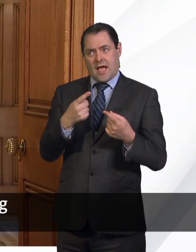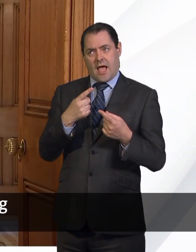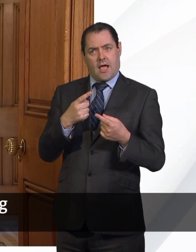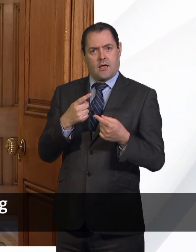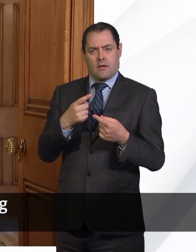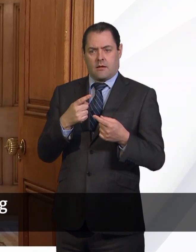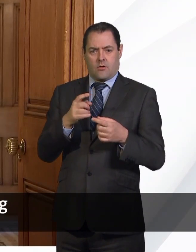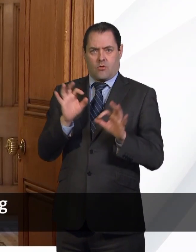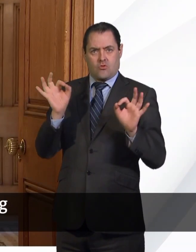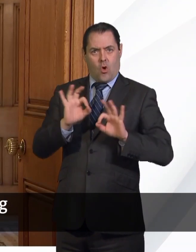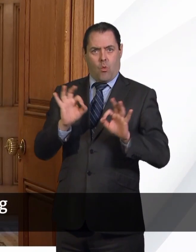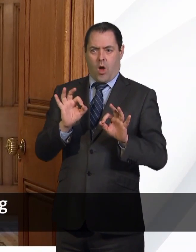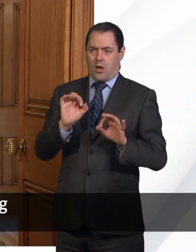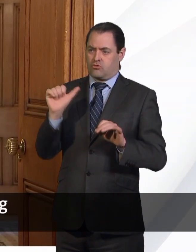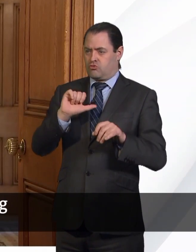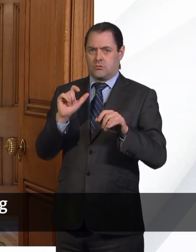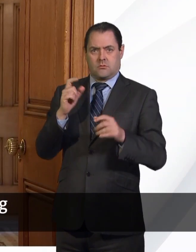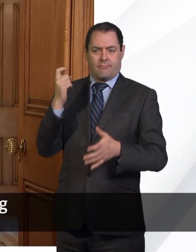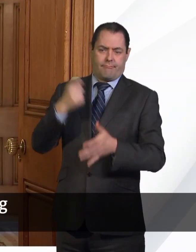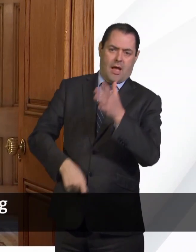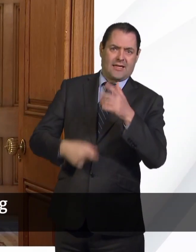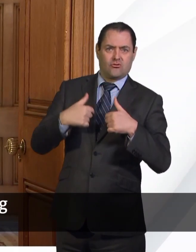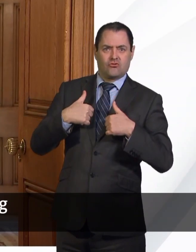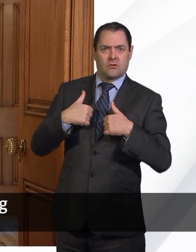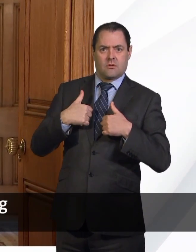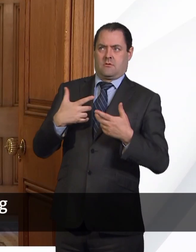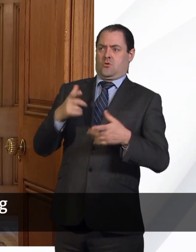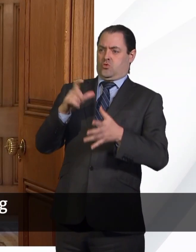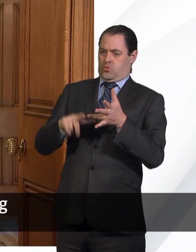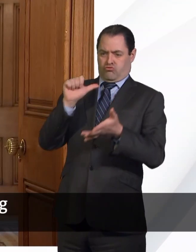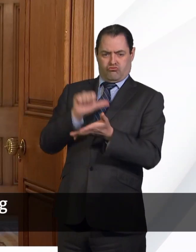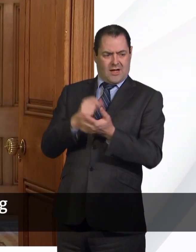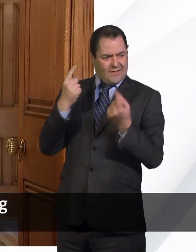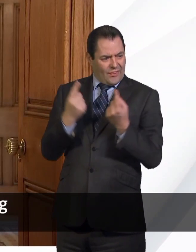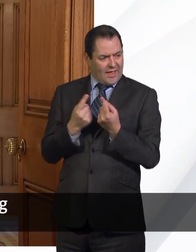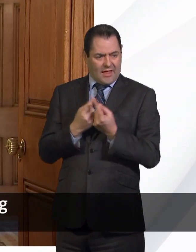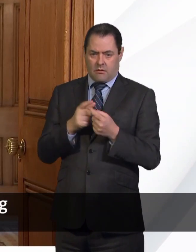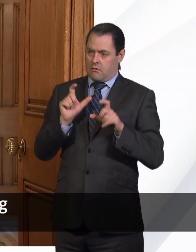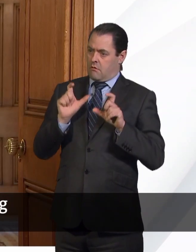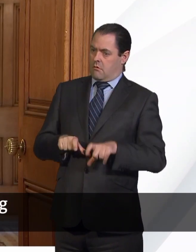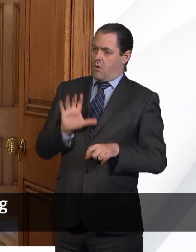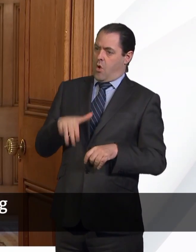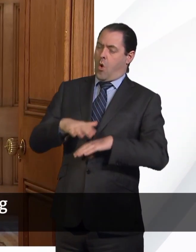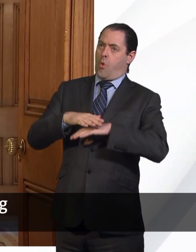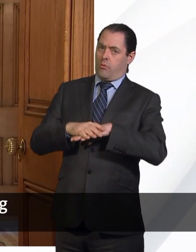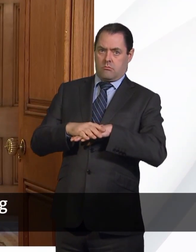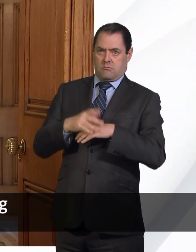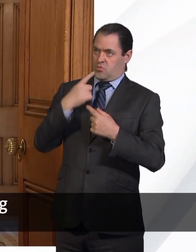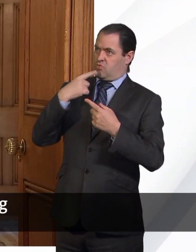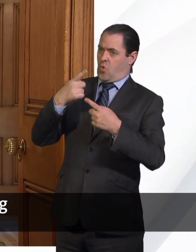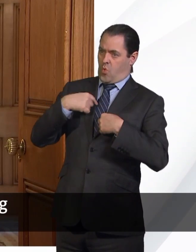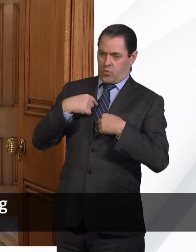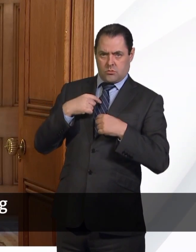be penalised in this epidemic for doing the right thing. If you're doing the right thing, if you're being forced to stay at home, you should not